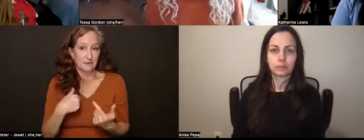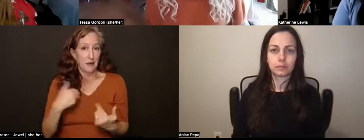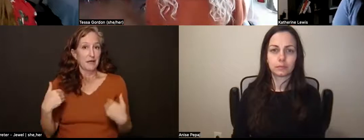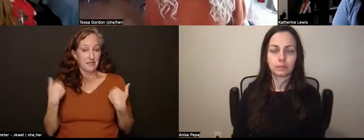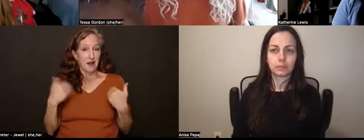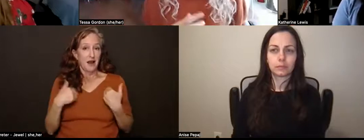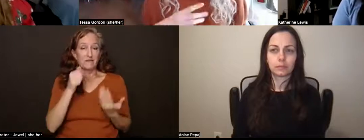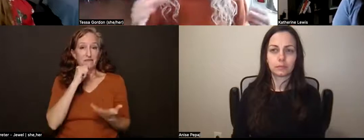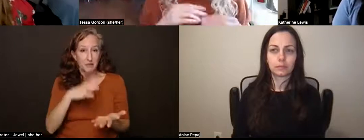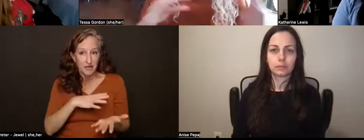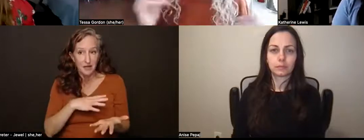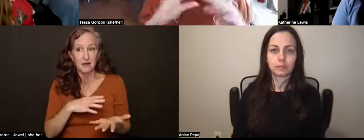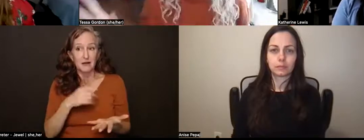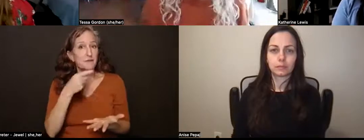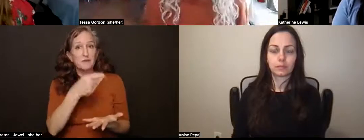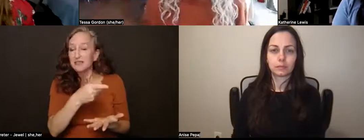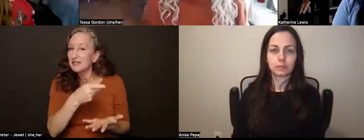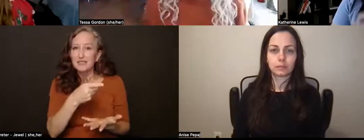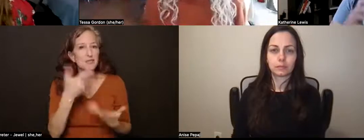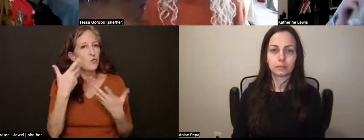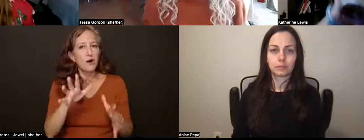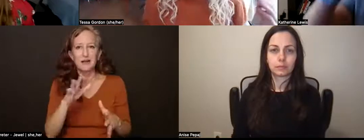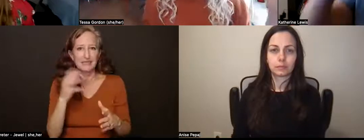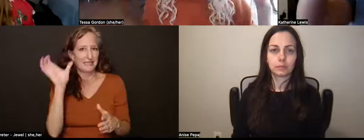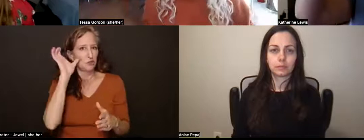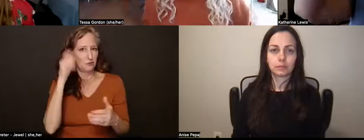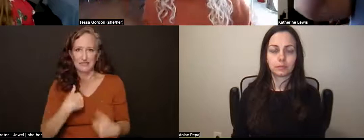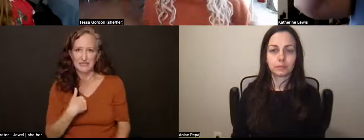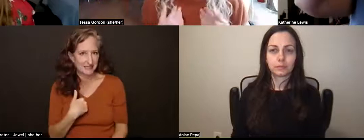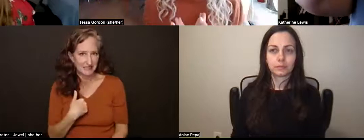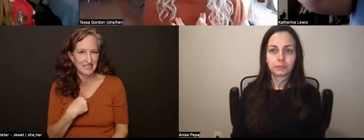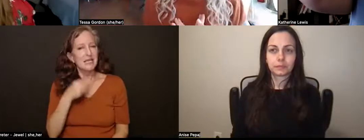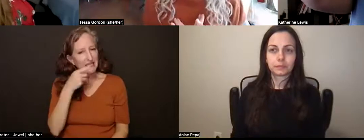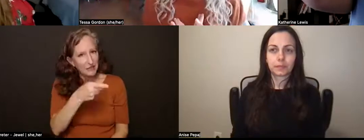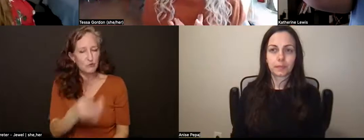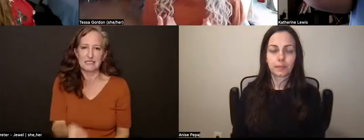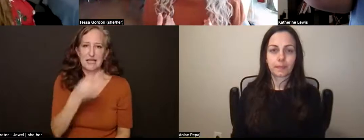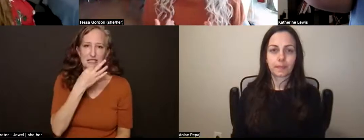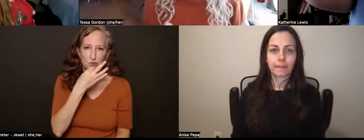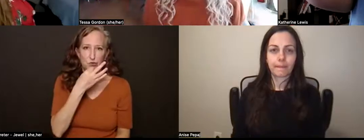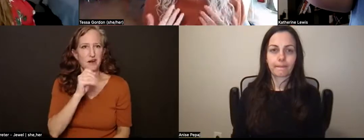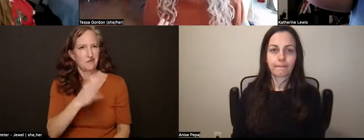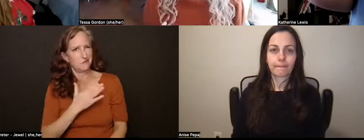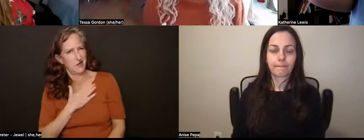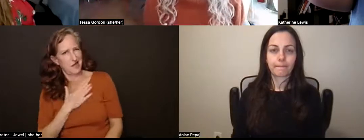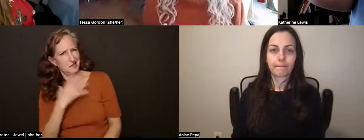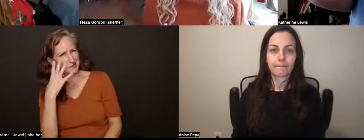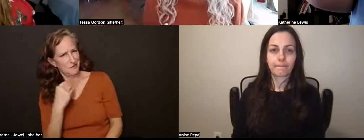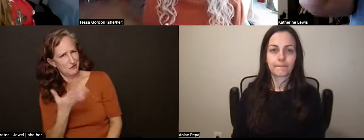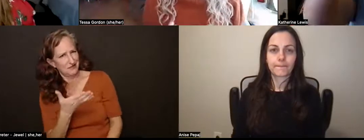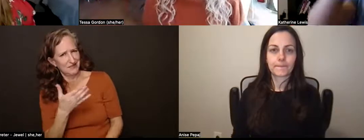and he didn't want to hear anything I had to say. He was the expert of my experience, even though he hadn't heard about